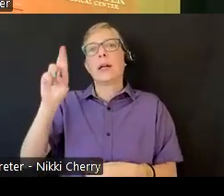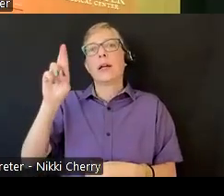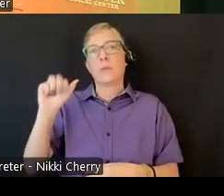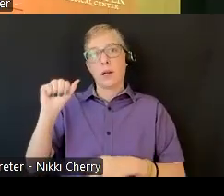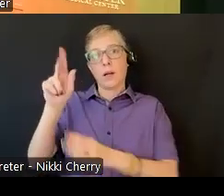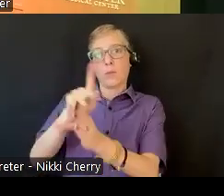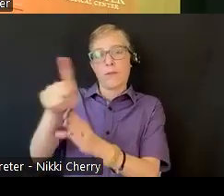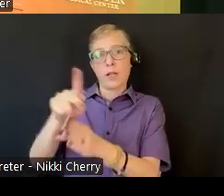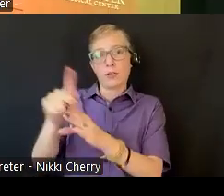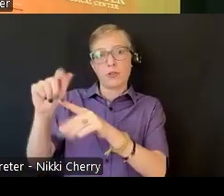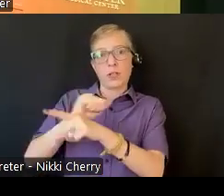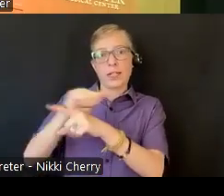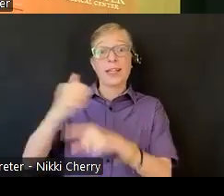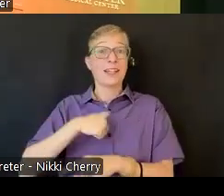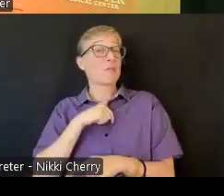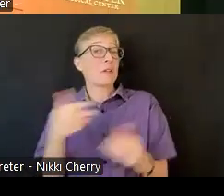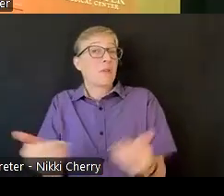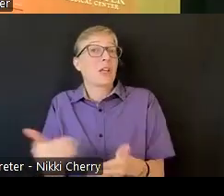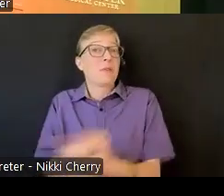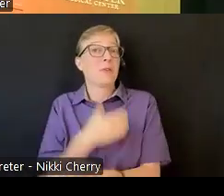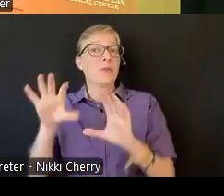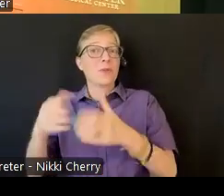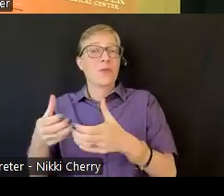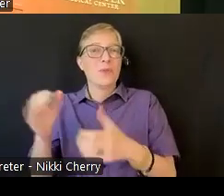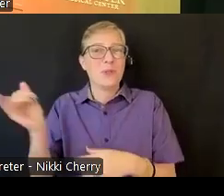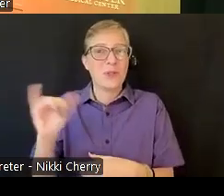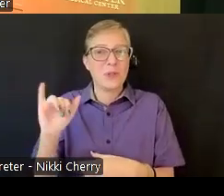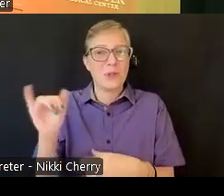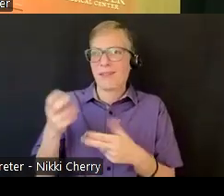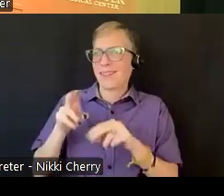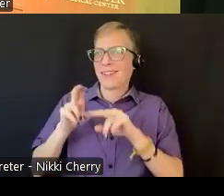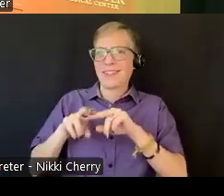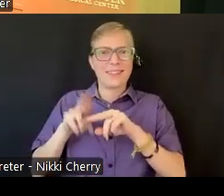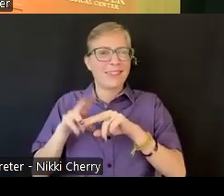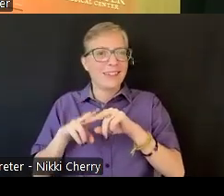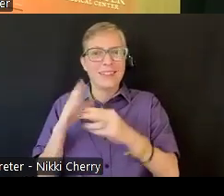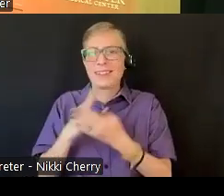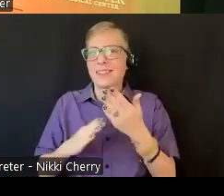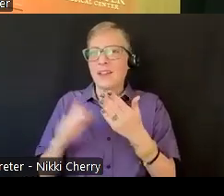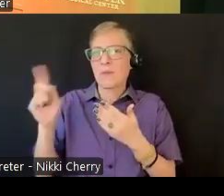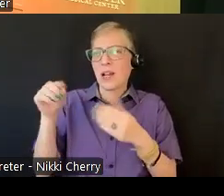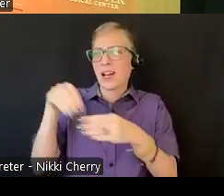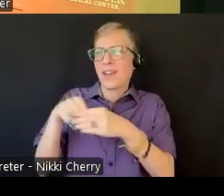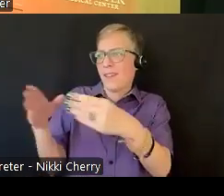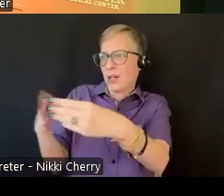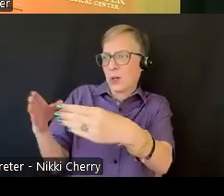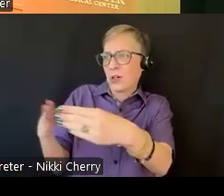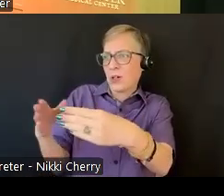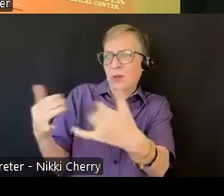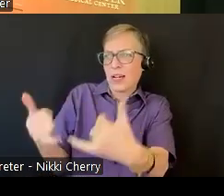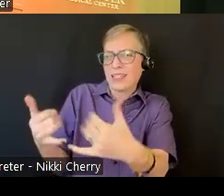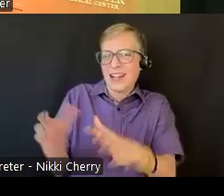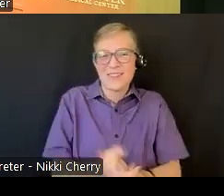group of wonderful PGY1s. I think they're sitting somewhere in the corner right now. And so it's been a